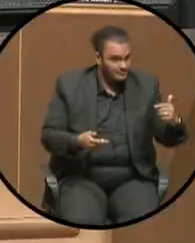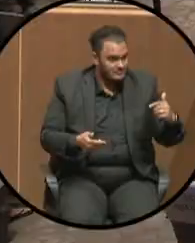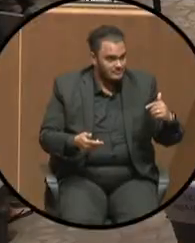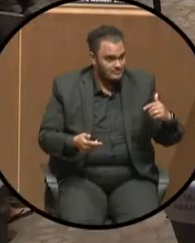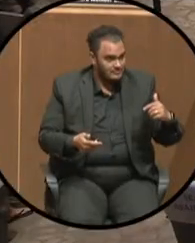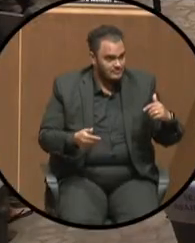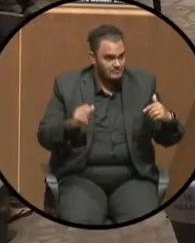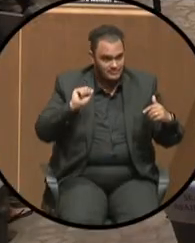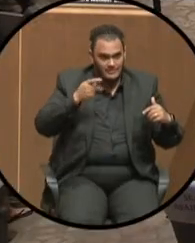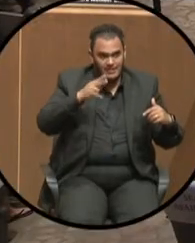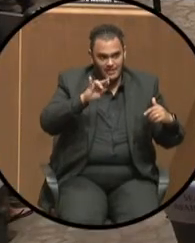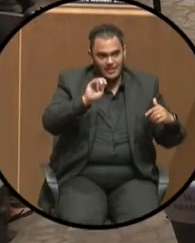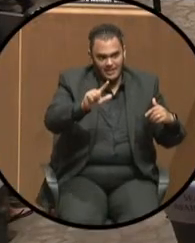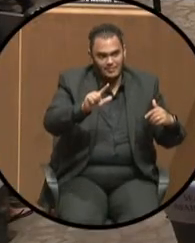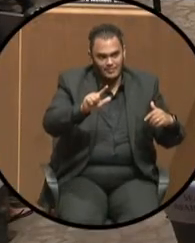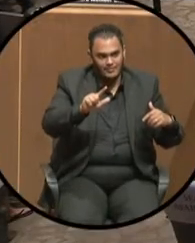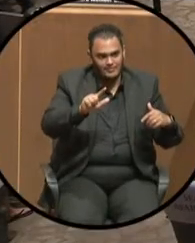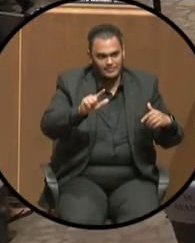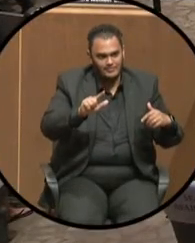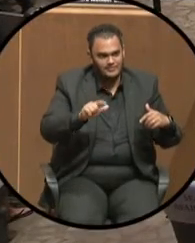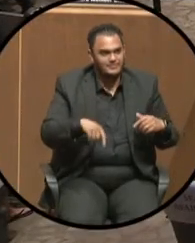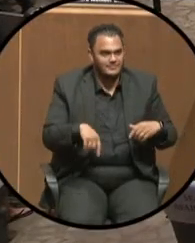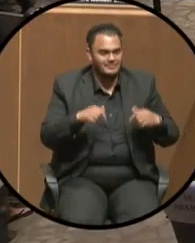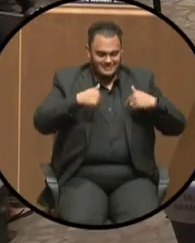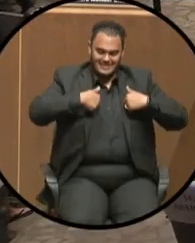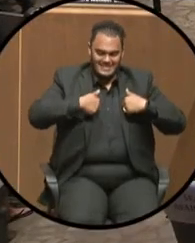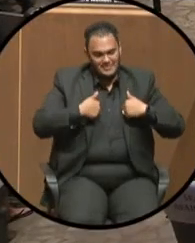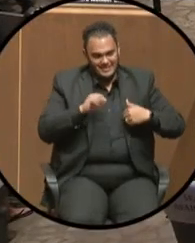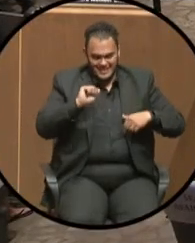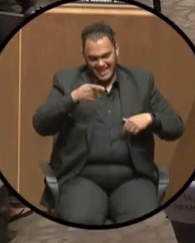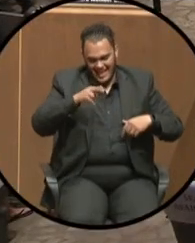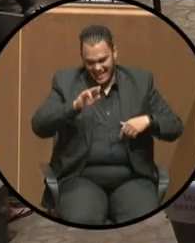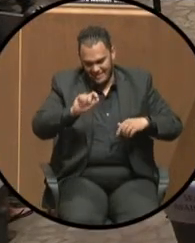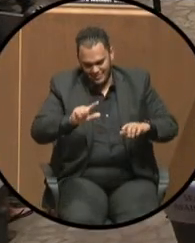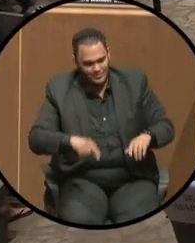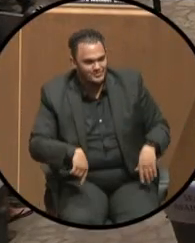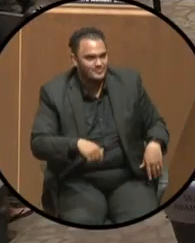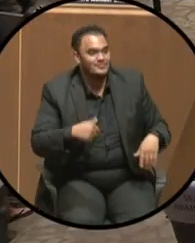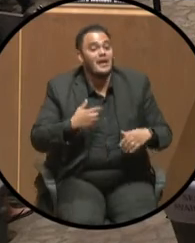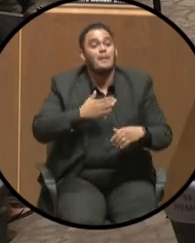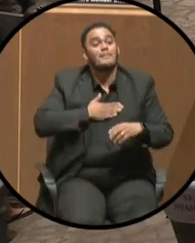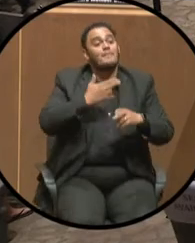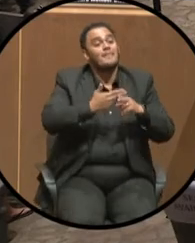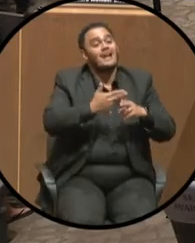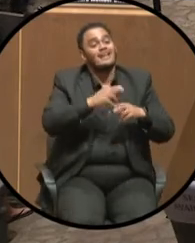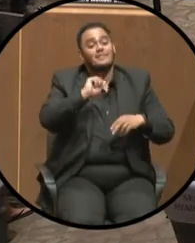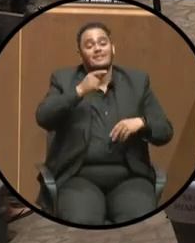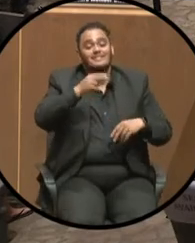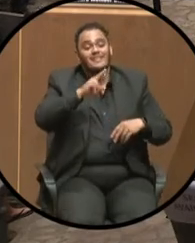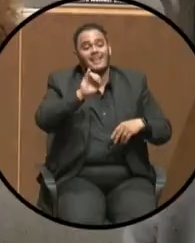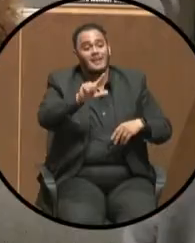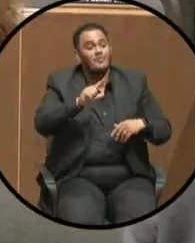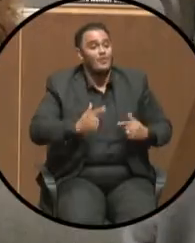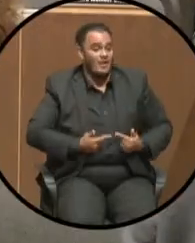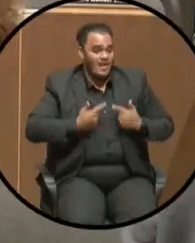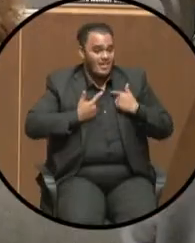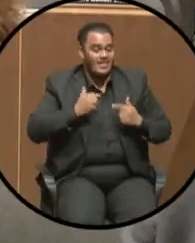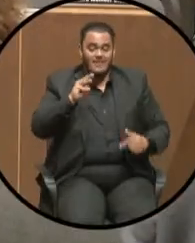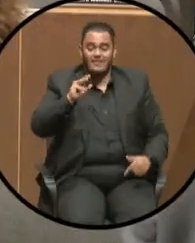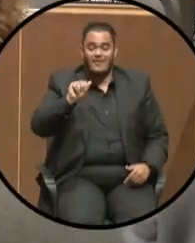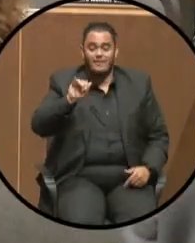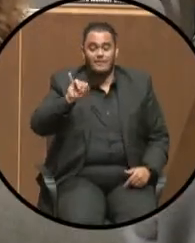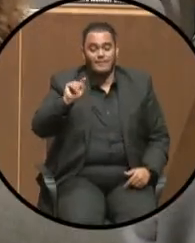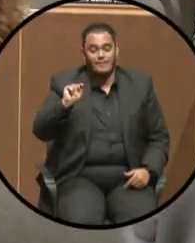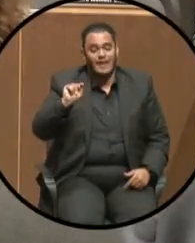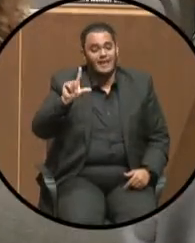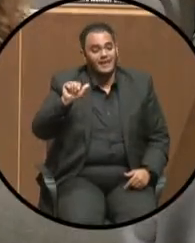Is it April the number 11? Yeah, it is okay. April. Okay. That's me. My name is April. I live in Maitland, and I just want to go